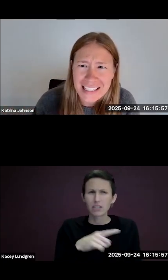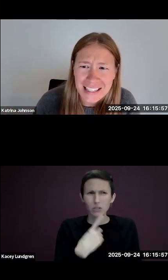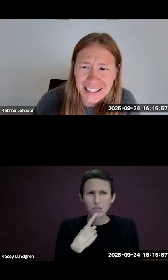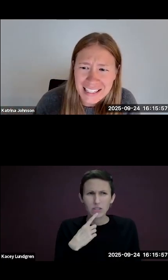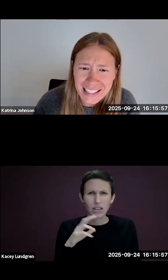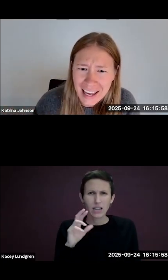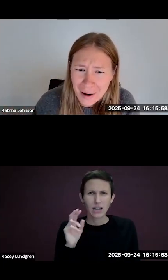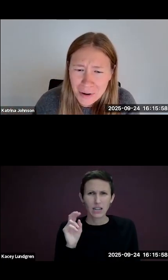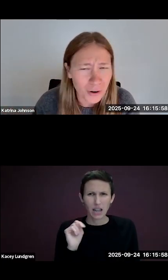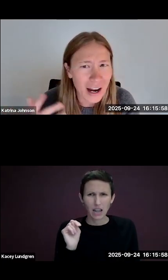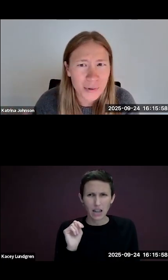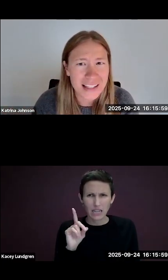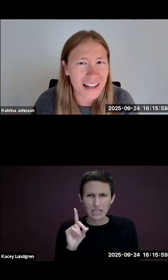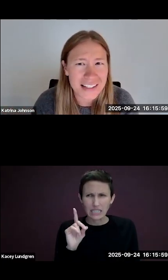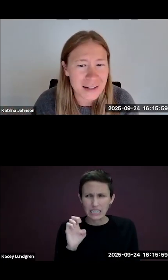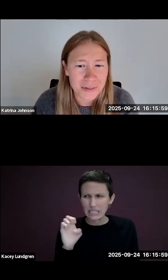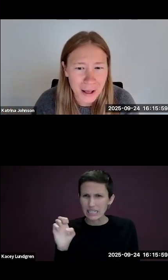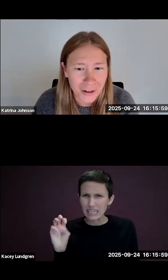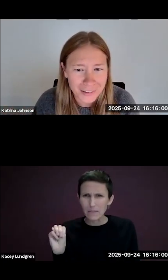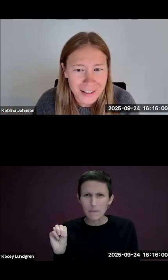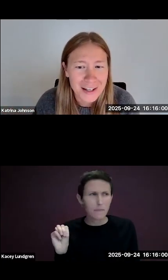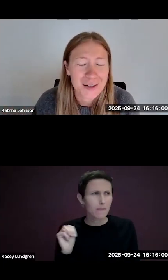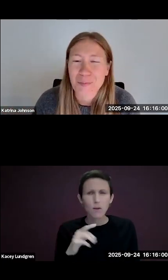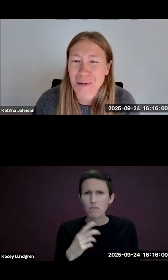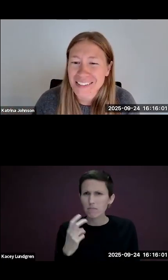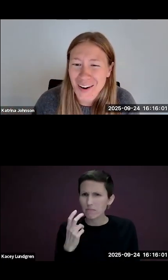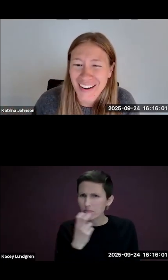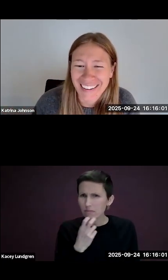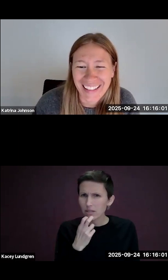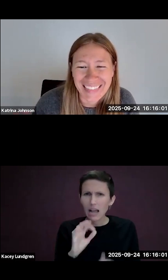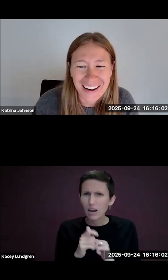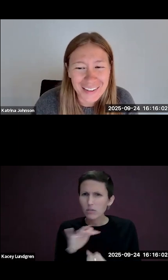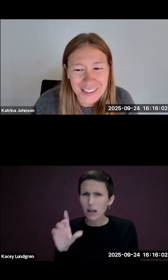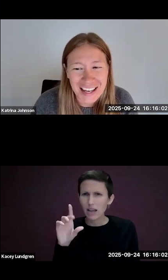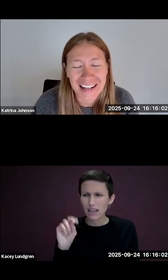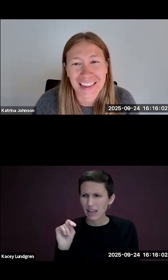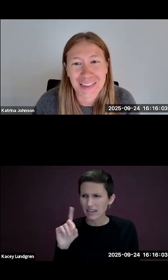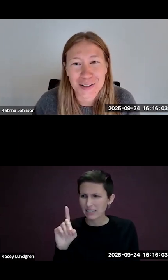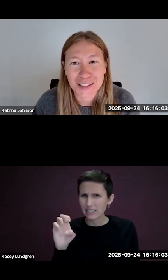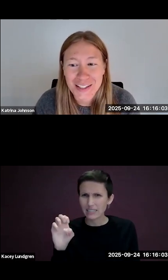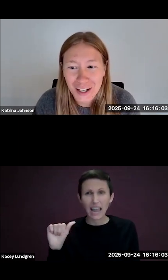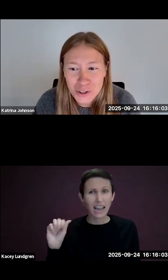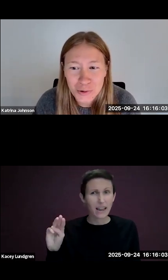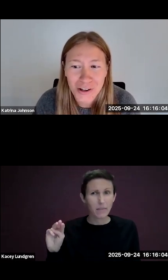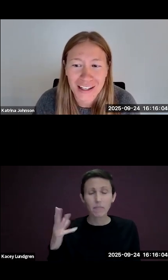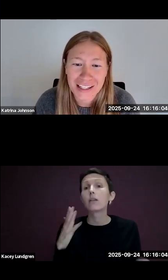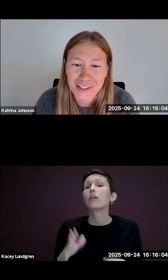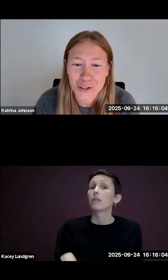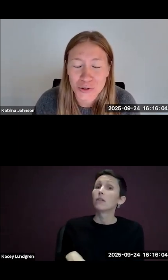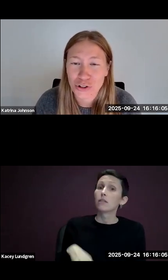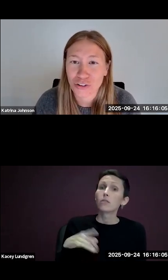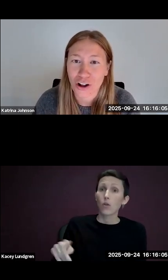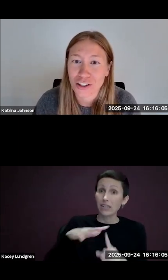that Ndeem, or how is endeem spelled? Based on the understanding that there's contextual